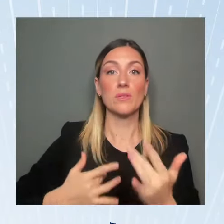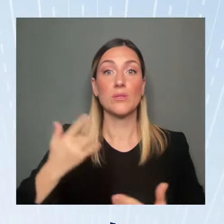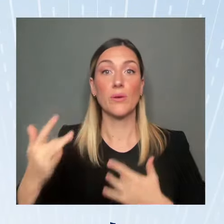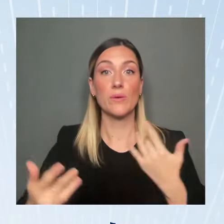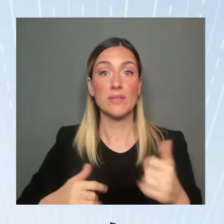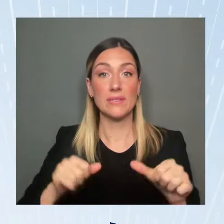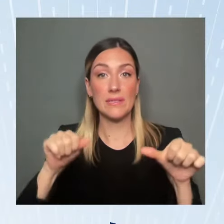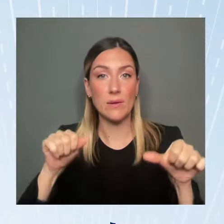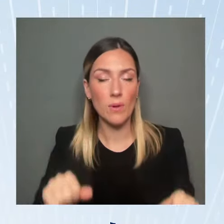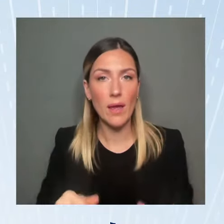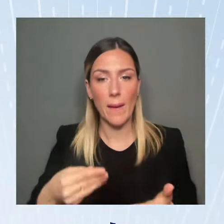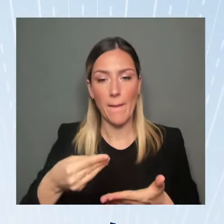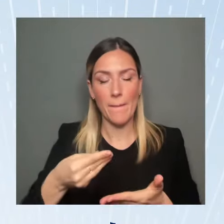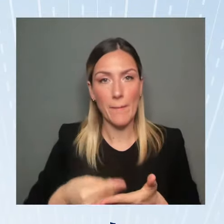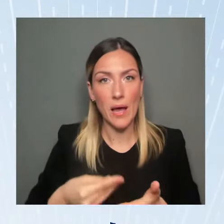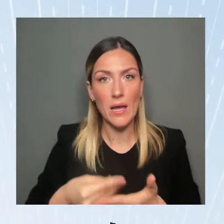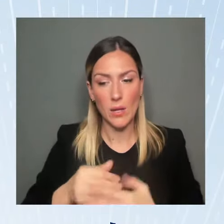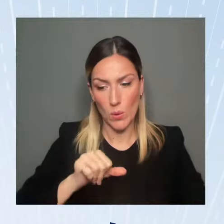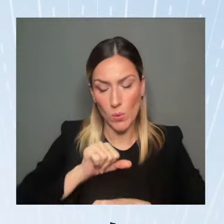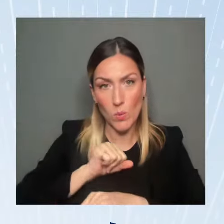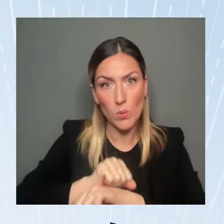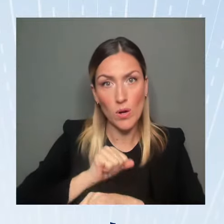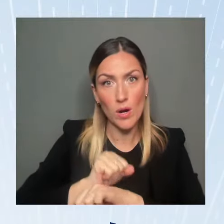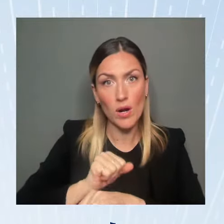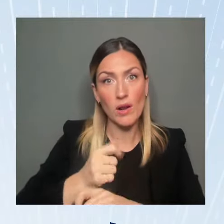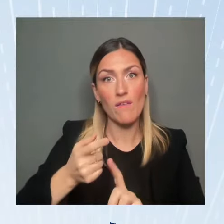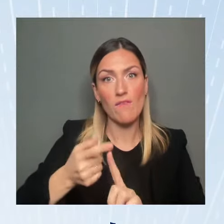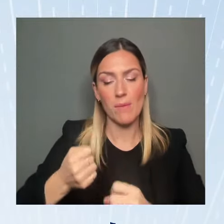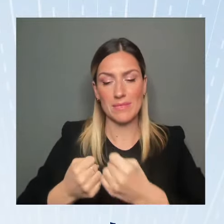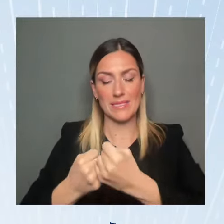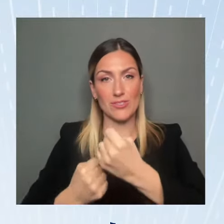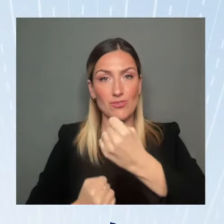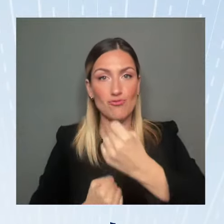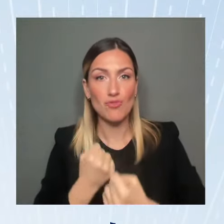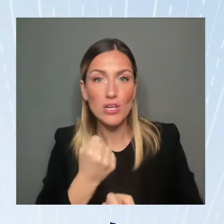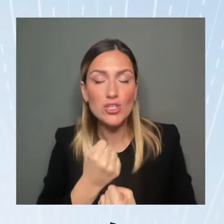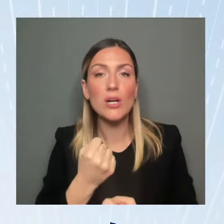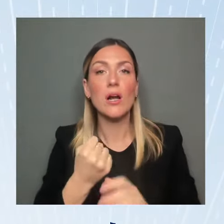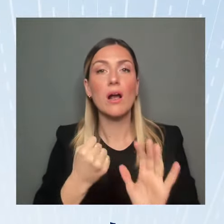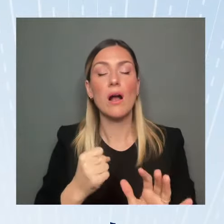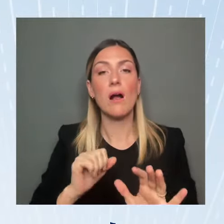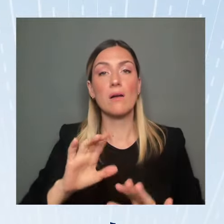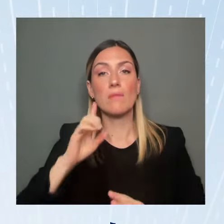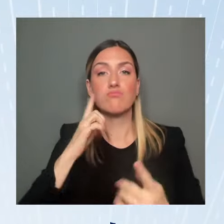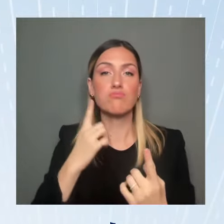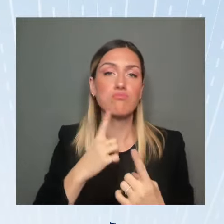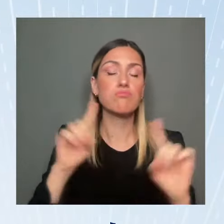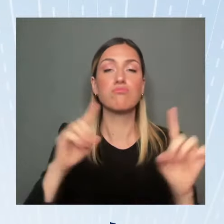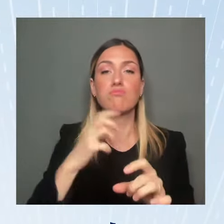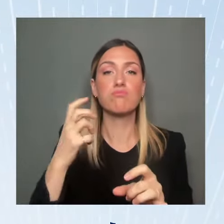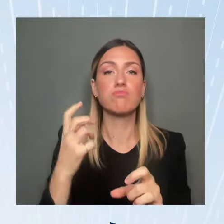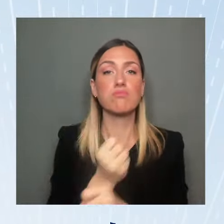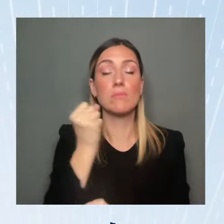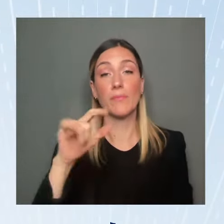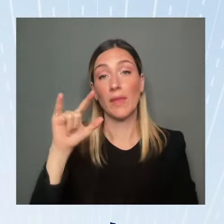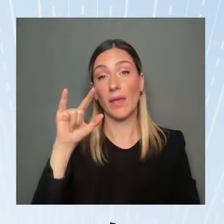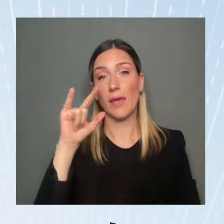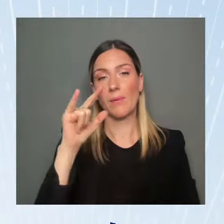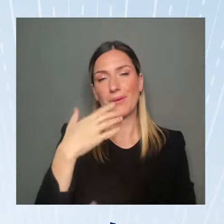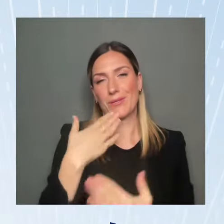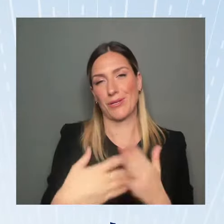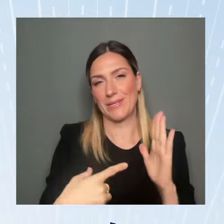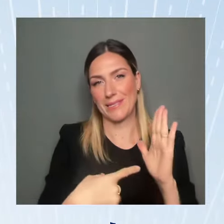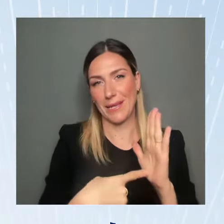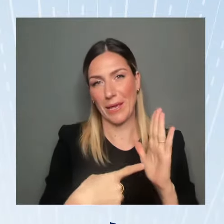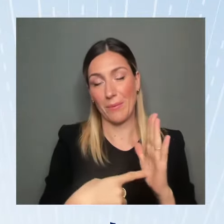put the funding to work from the infrastructure package to get these things done. And airports is a great example. We've been able